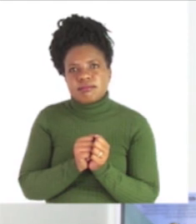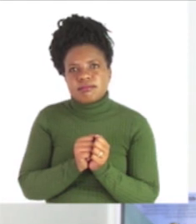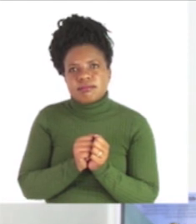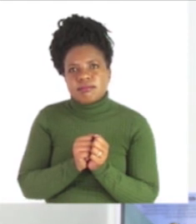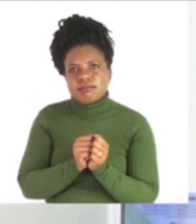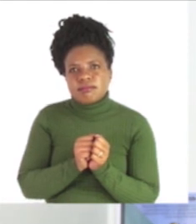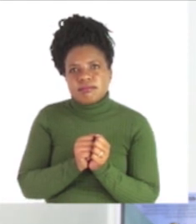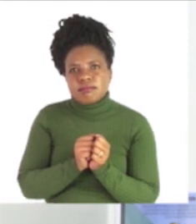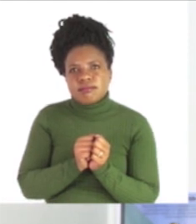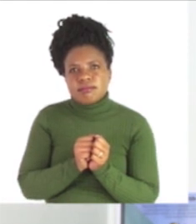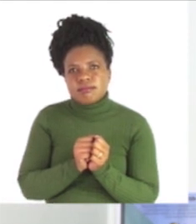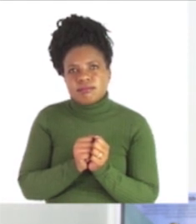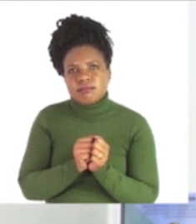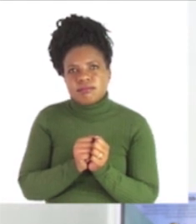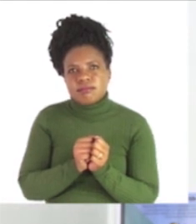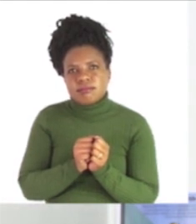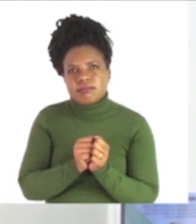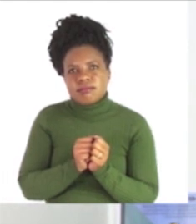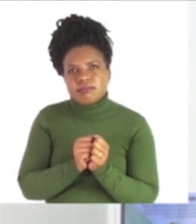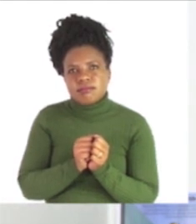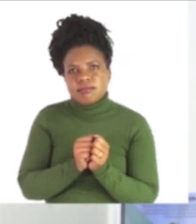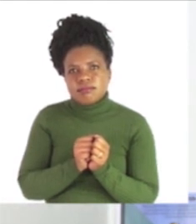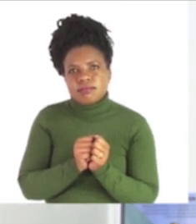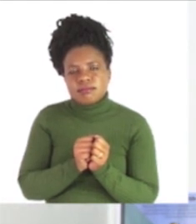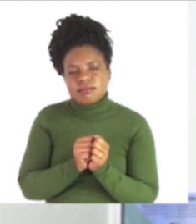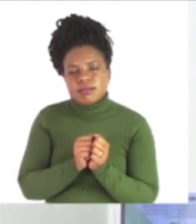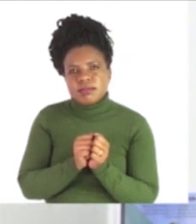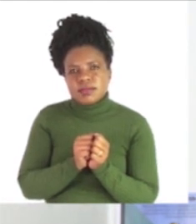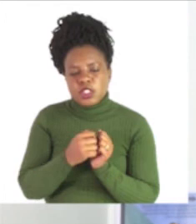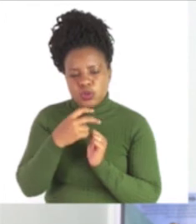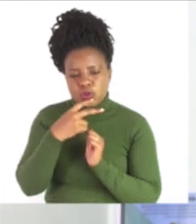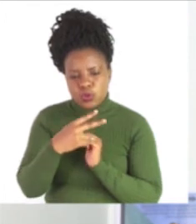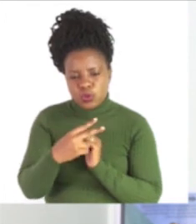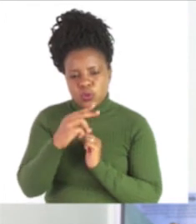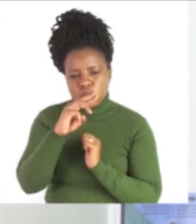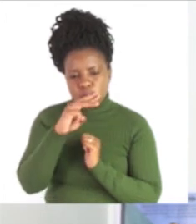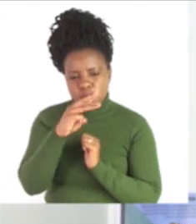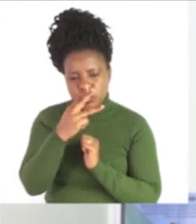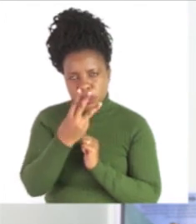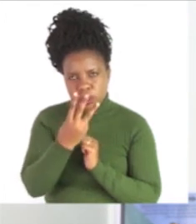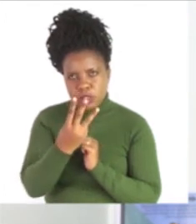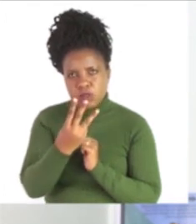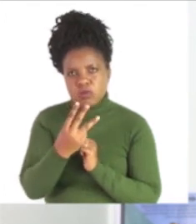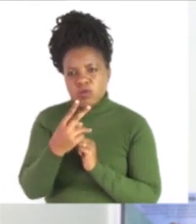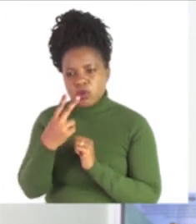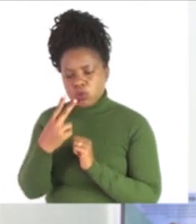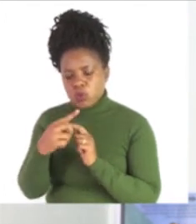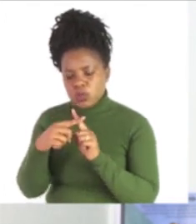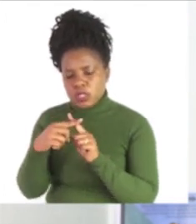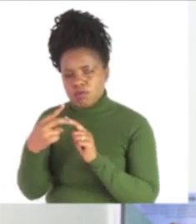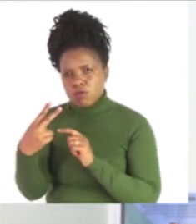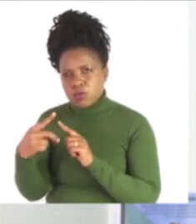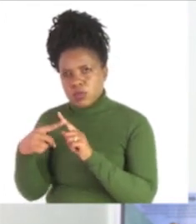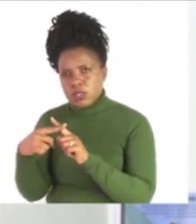times. That's why there is to the power 3 or cube, because it's